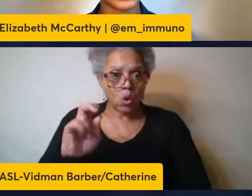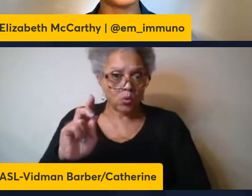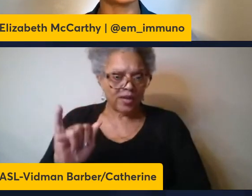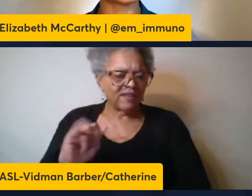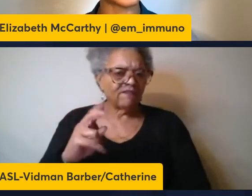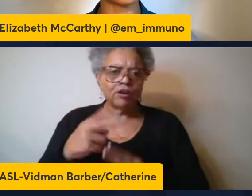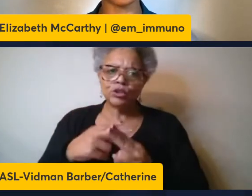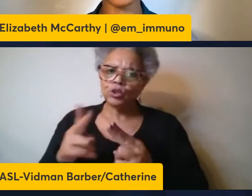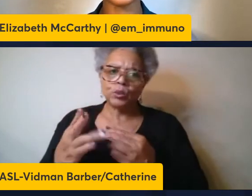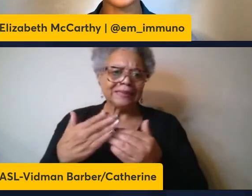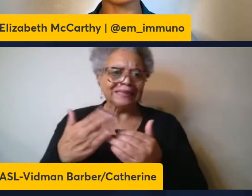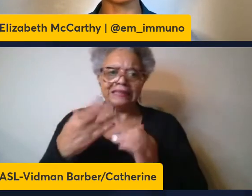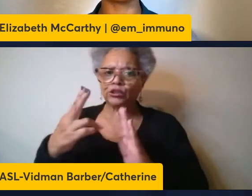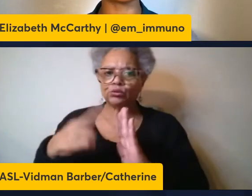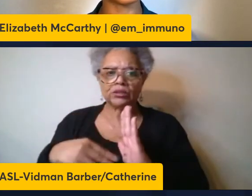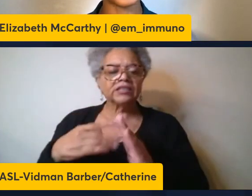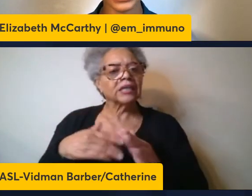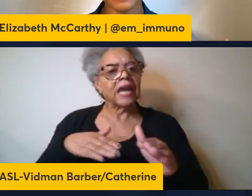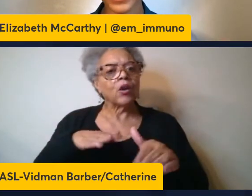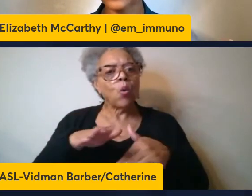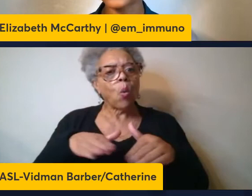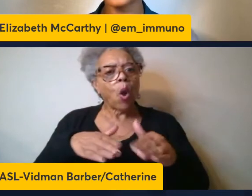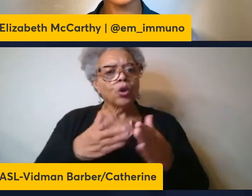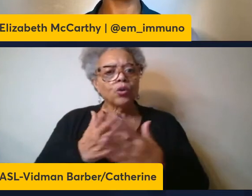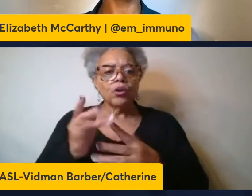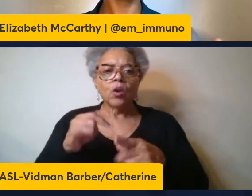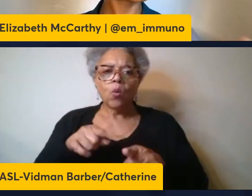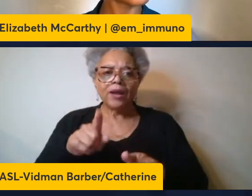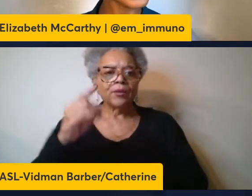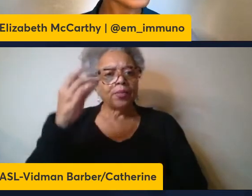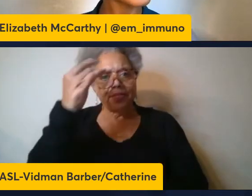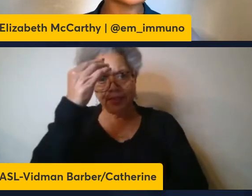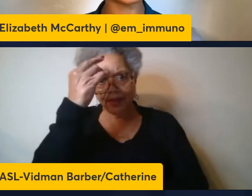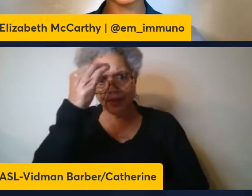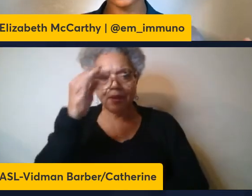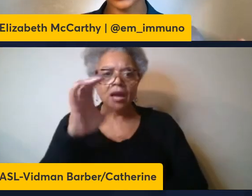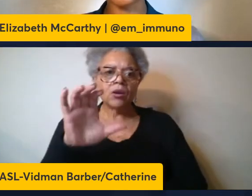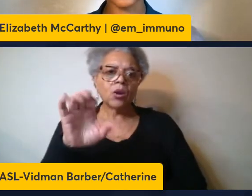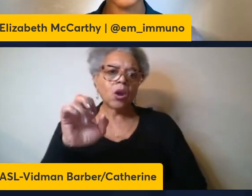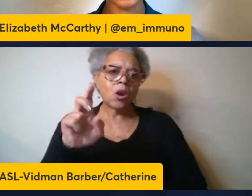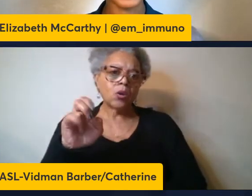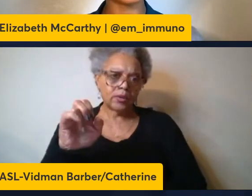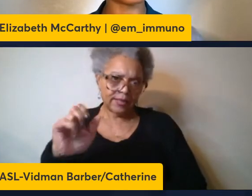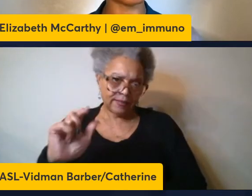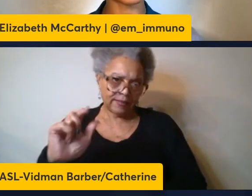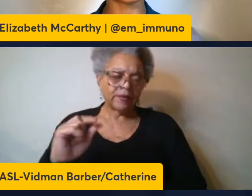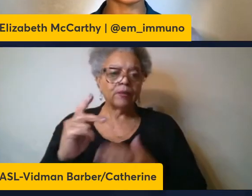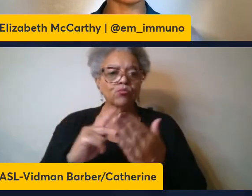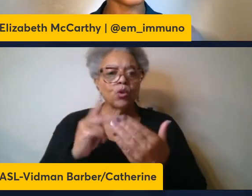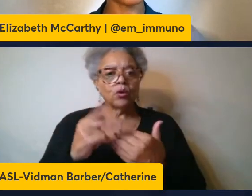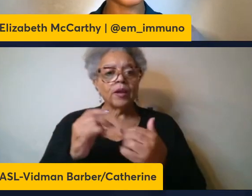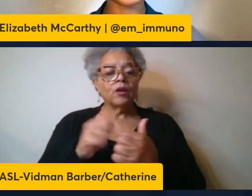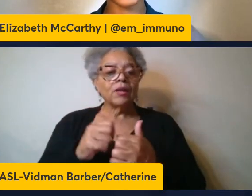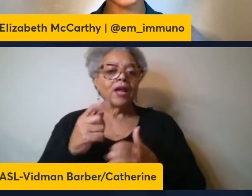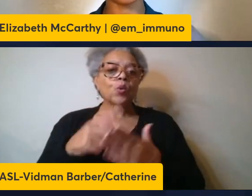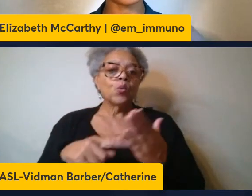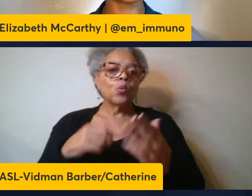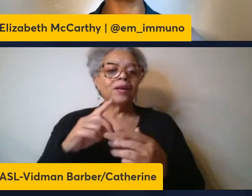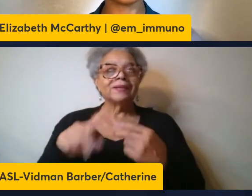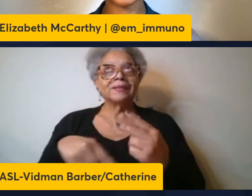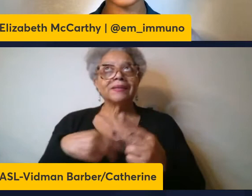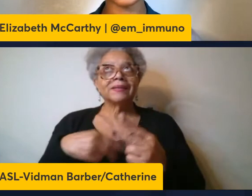book that just kind of walks through when you're thinking about coding and programming, like what are sort of